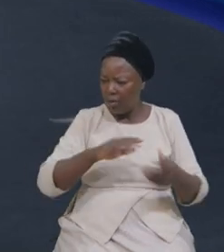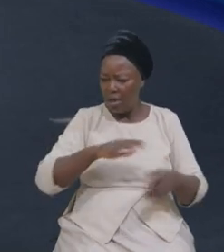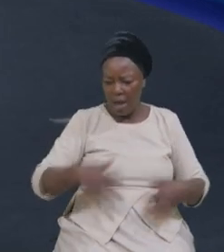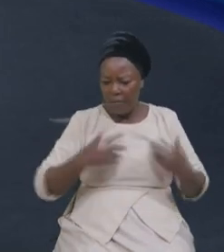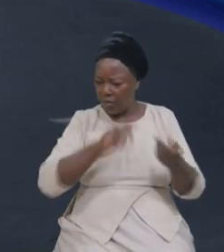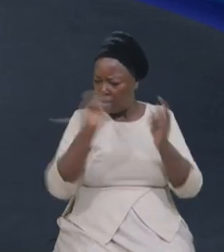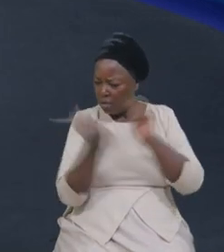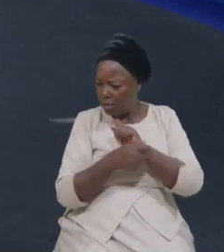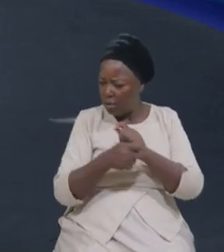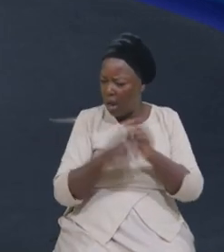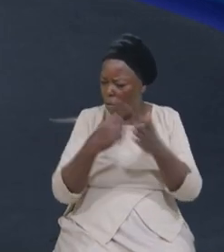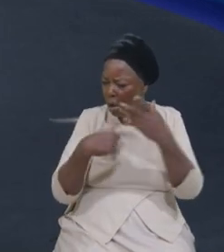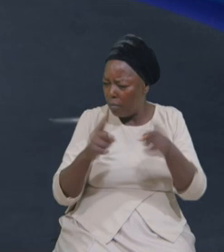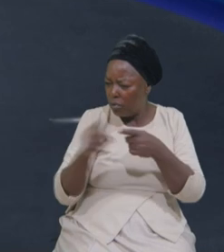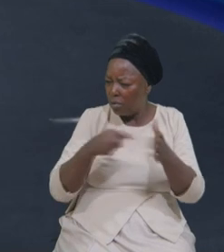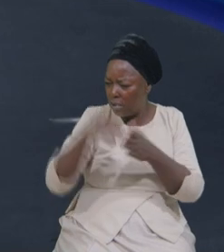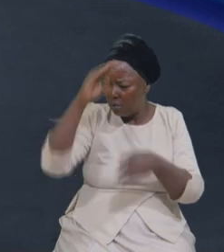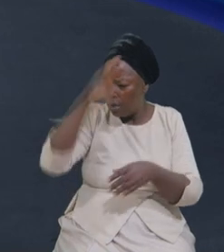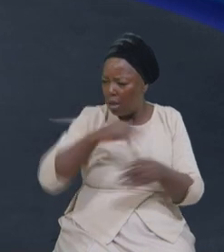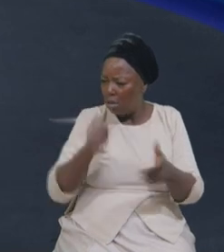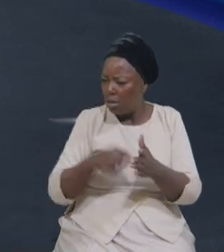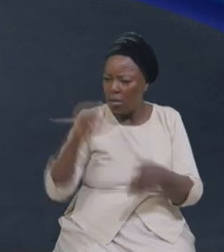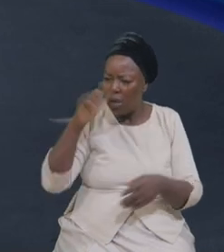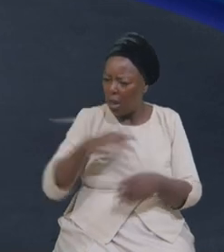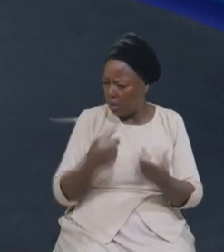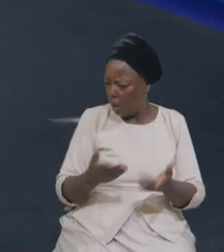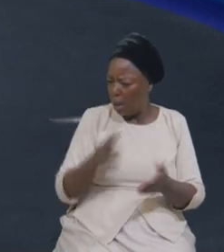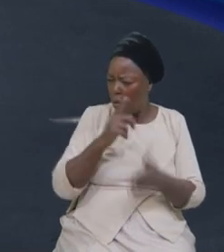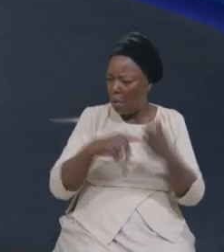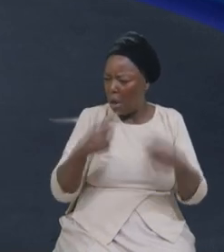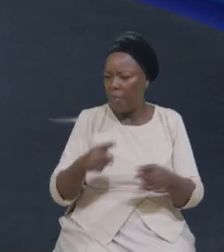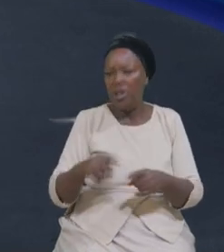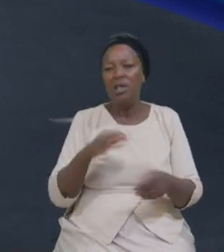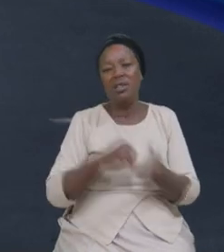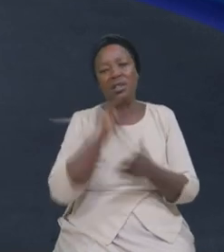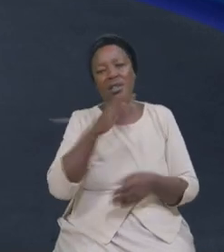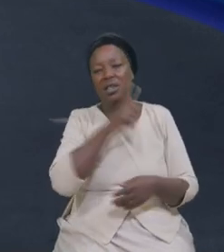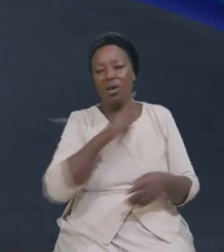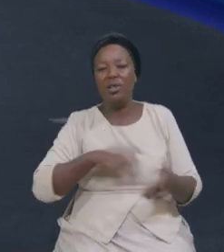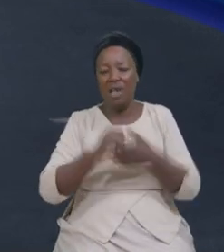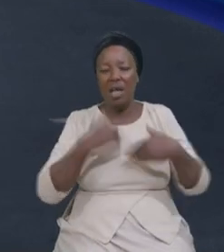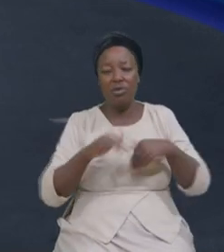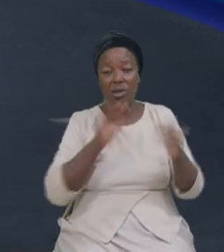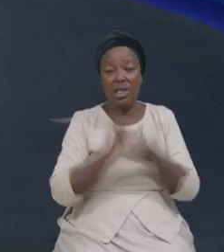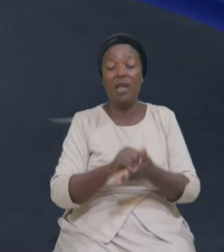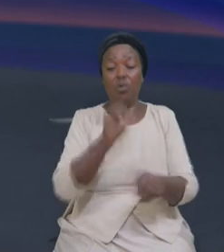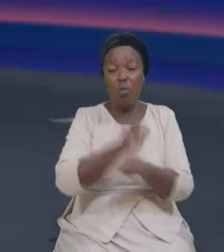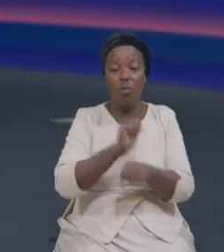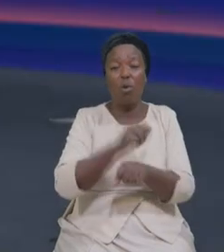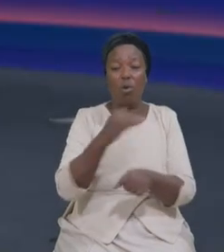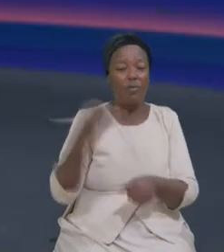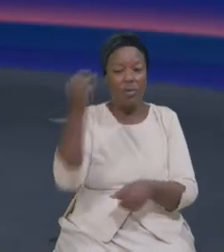it's me. What happened to you? The promise of God was performed in my life, and he gave me